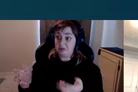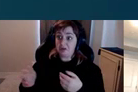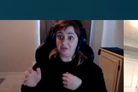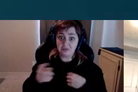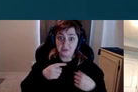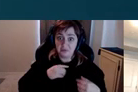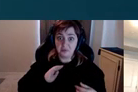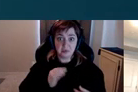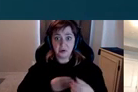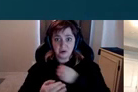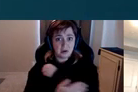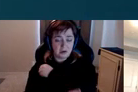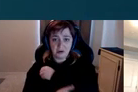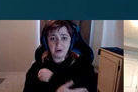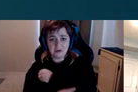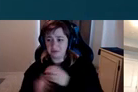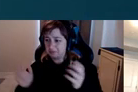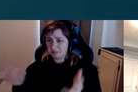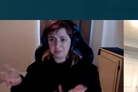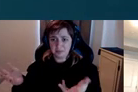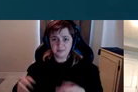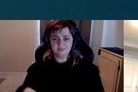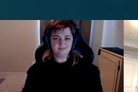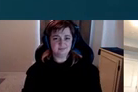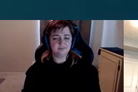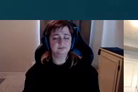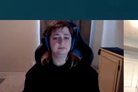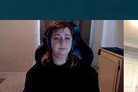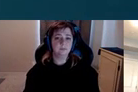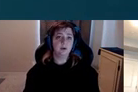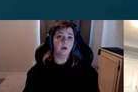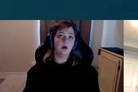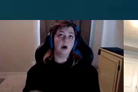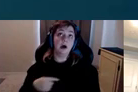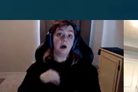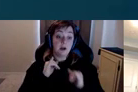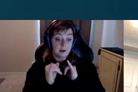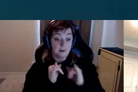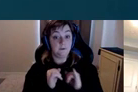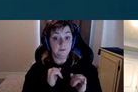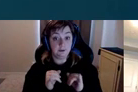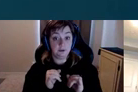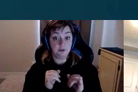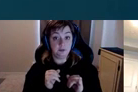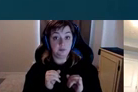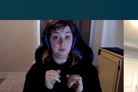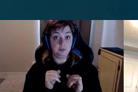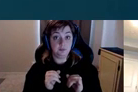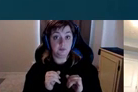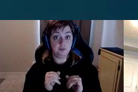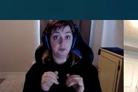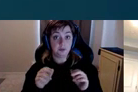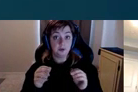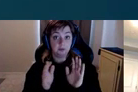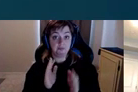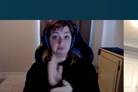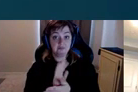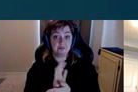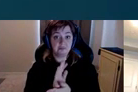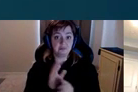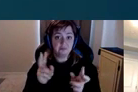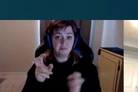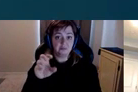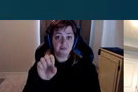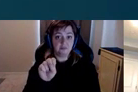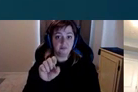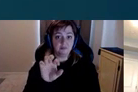I did an interview once with one of their biggest television hosts for a show called Afghan Star, which was basically the